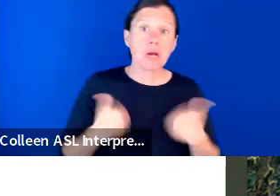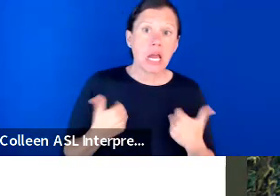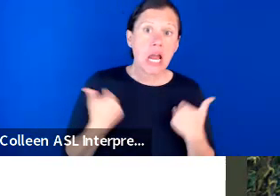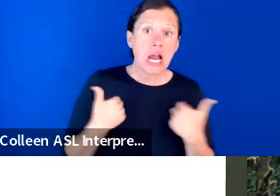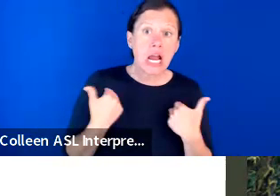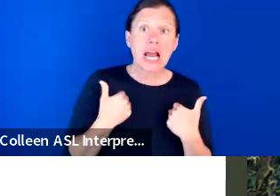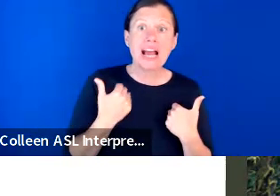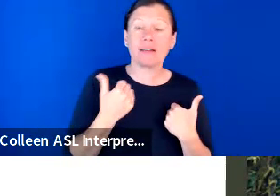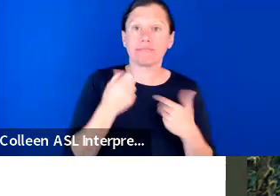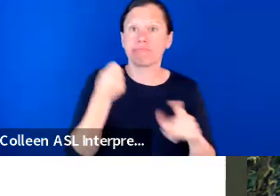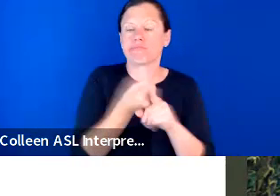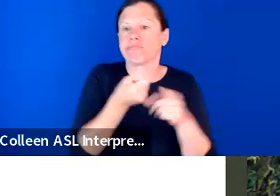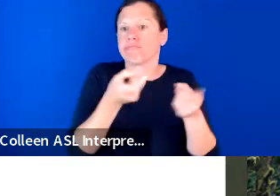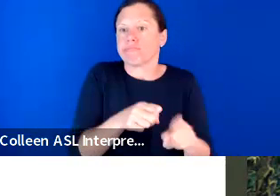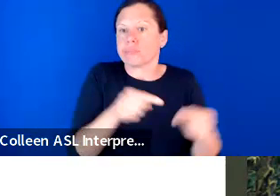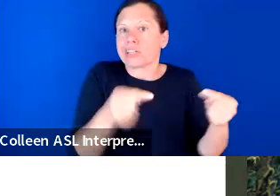or become disabled or ill.